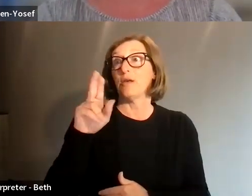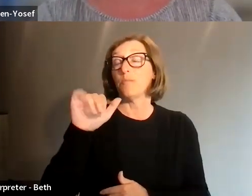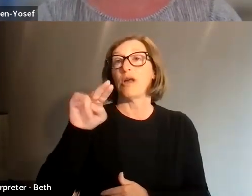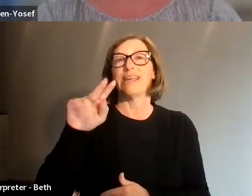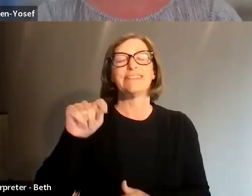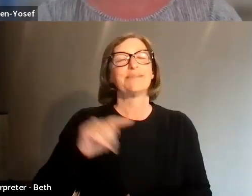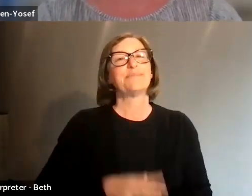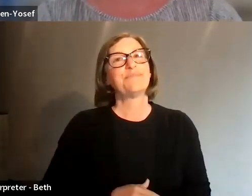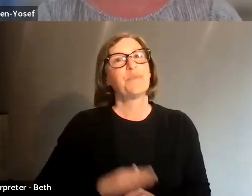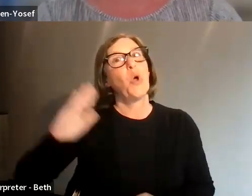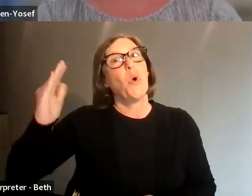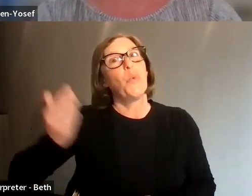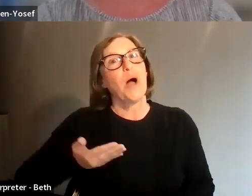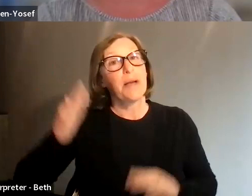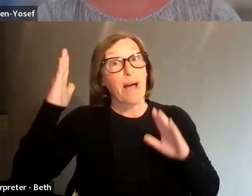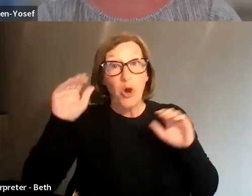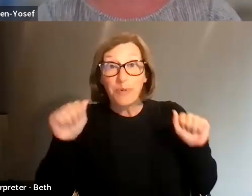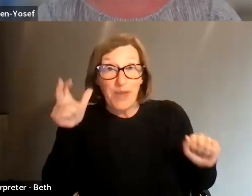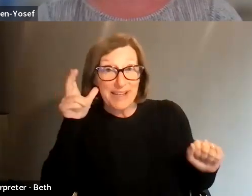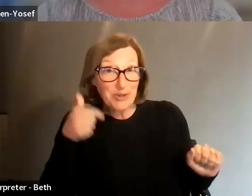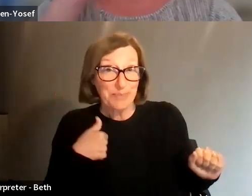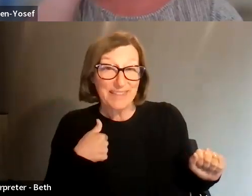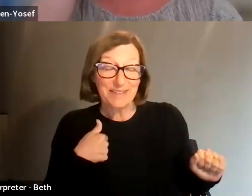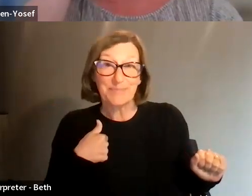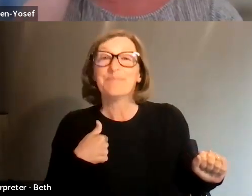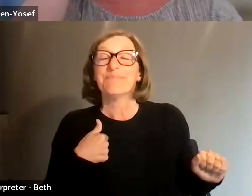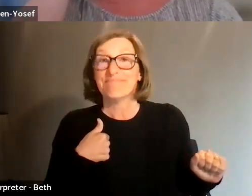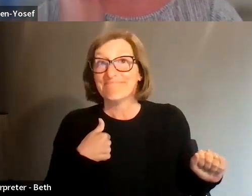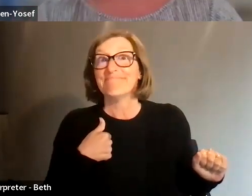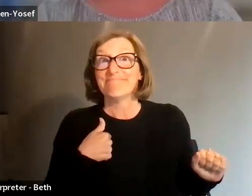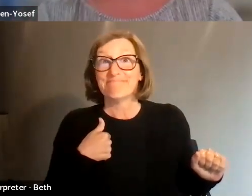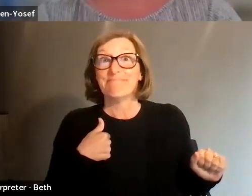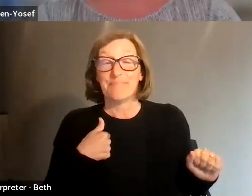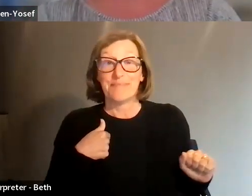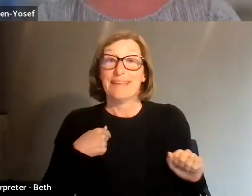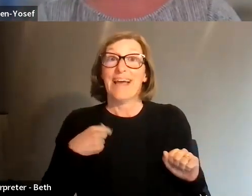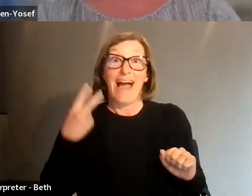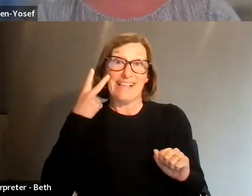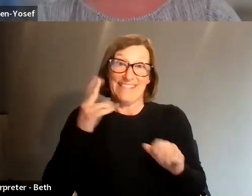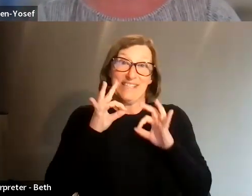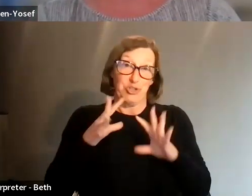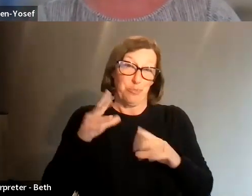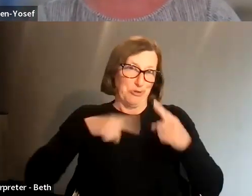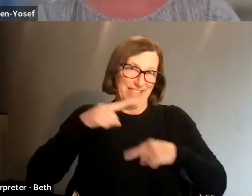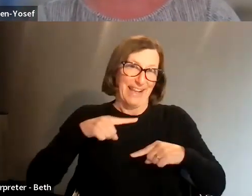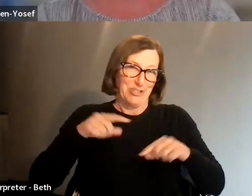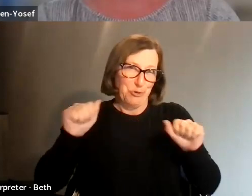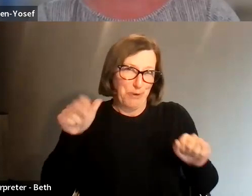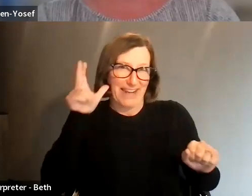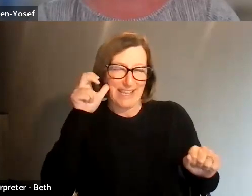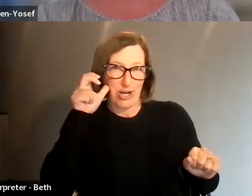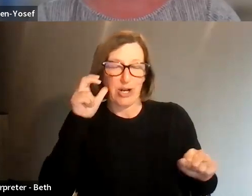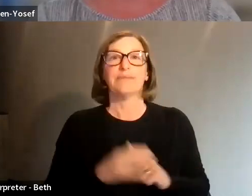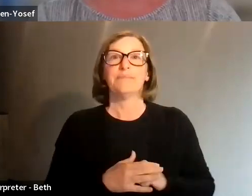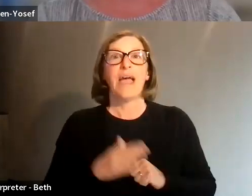Welcome. I hope you can all hear me. I can tell by the signing that you can, so that's good. I know you're